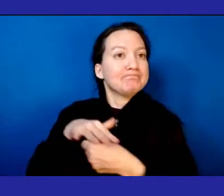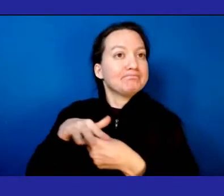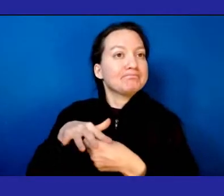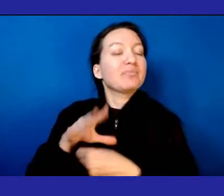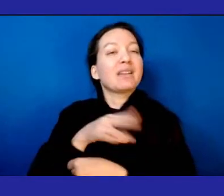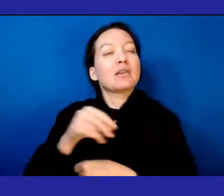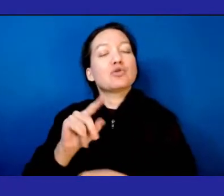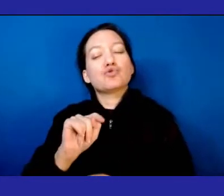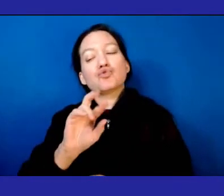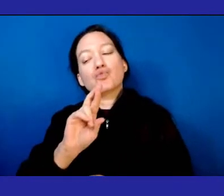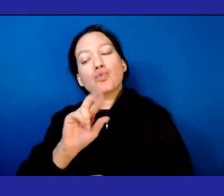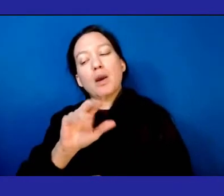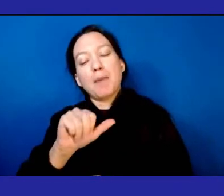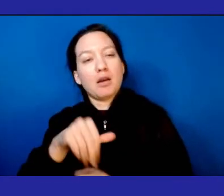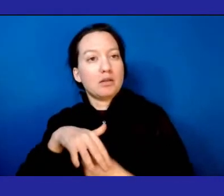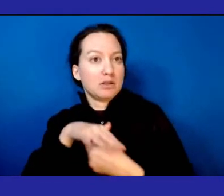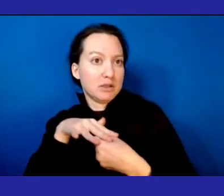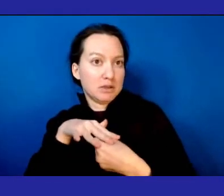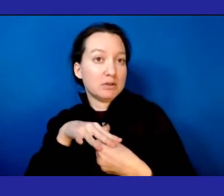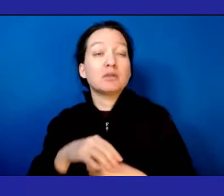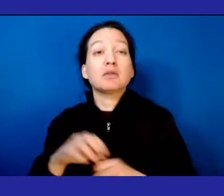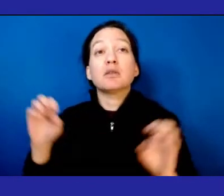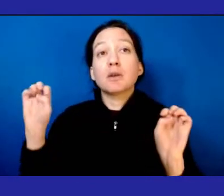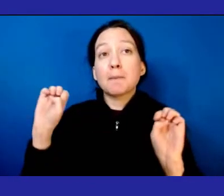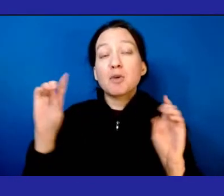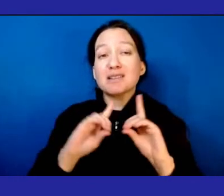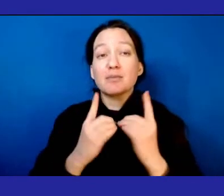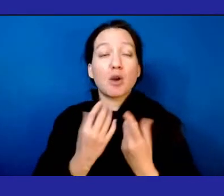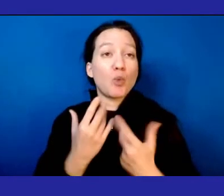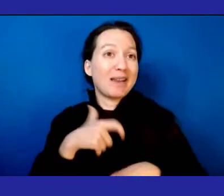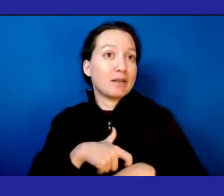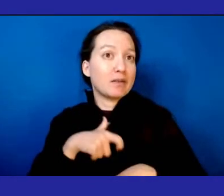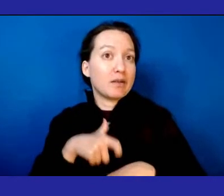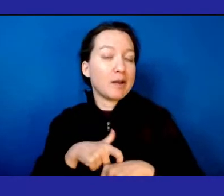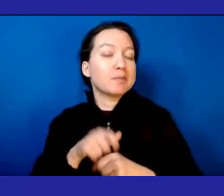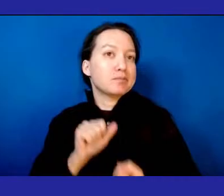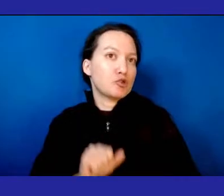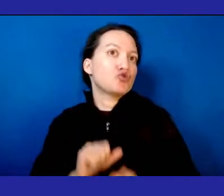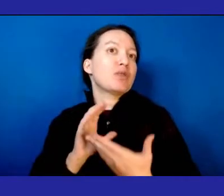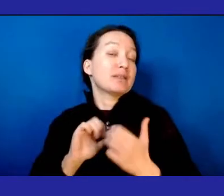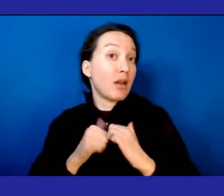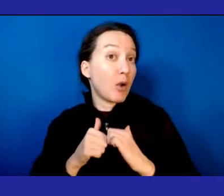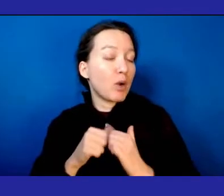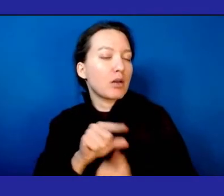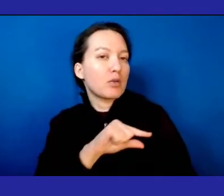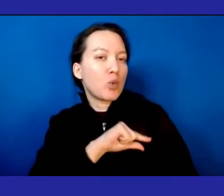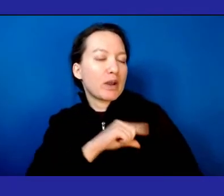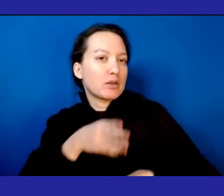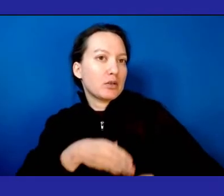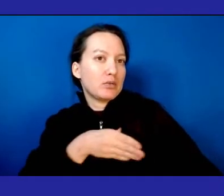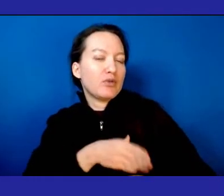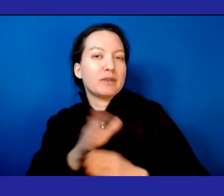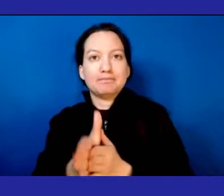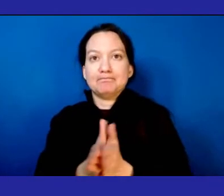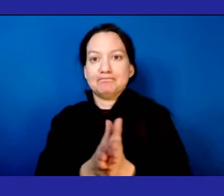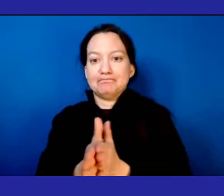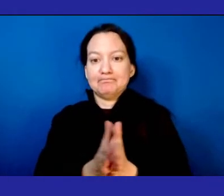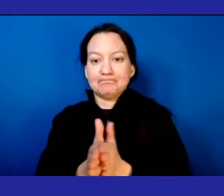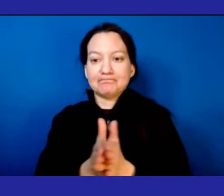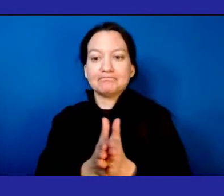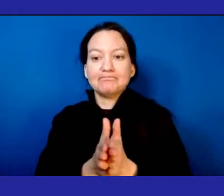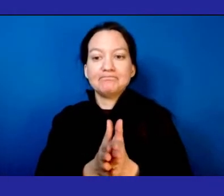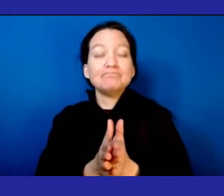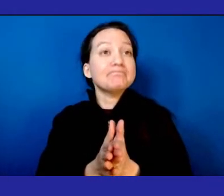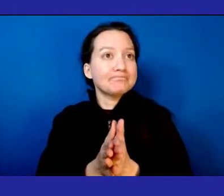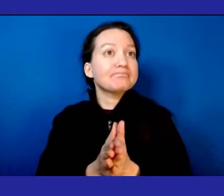bay. Emergency department wait times are being addressed through quality improvement initiatives to reduce the